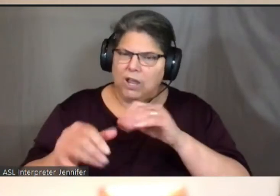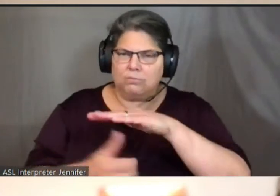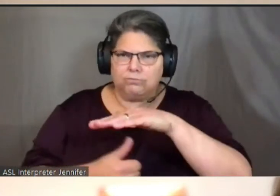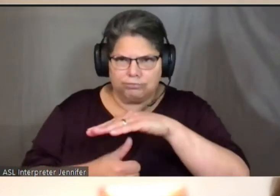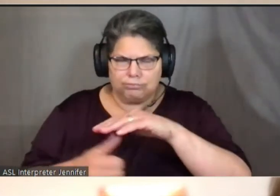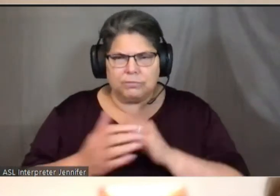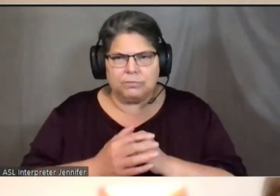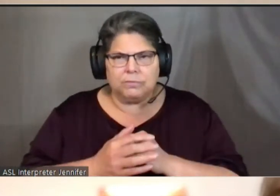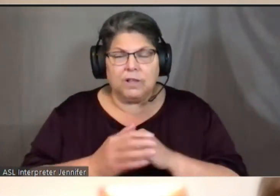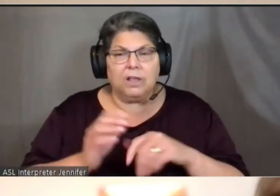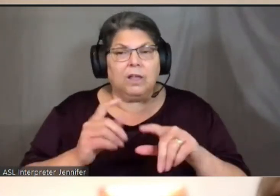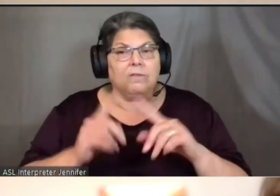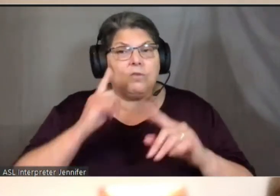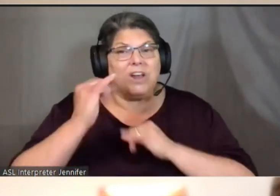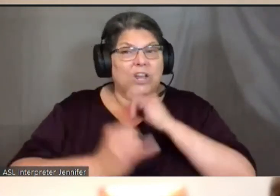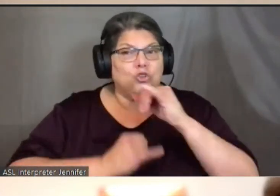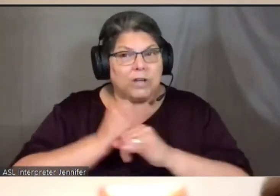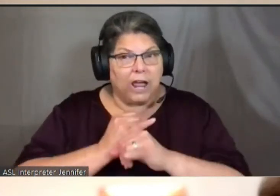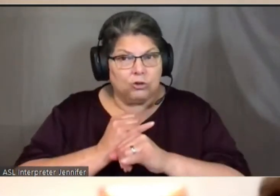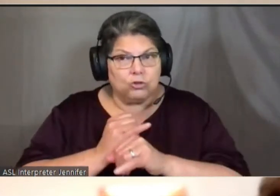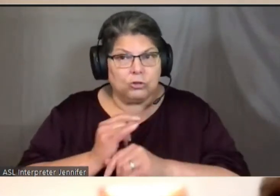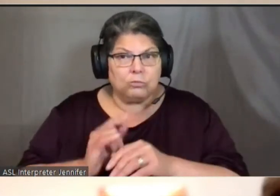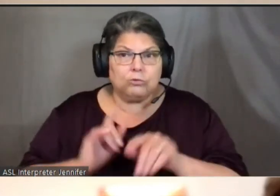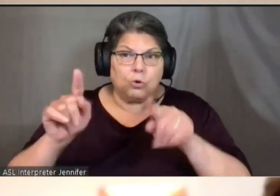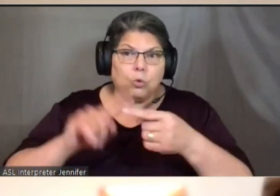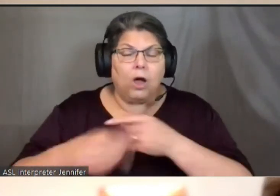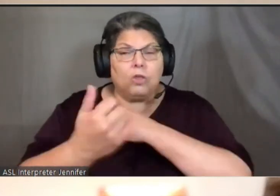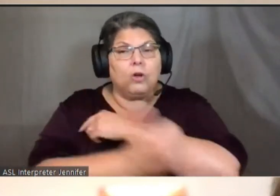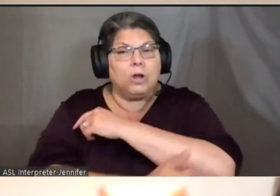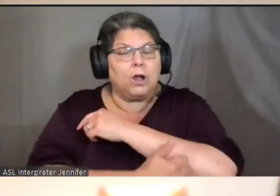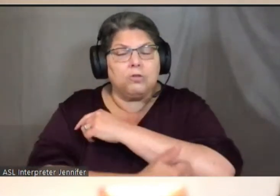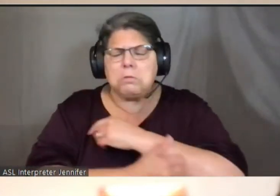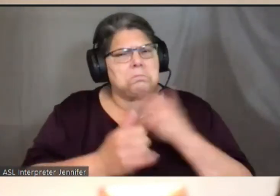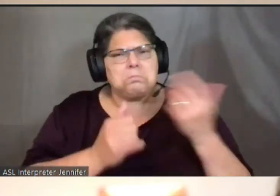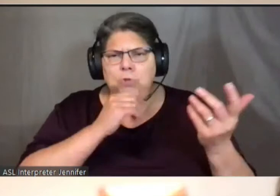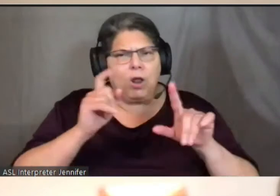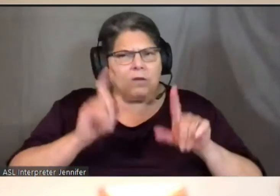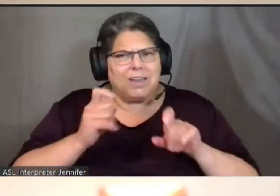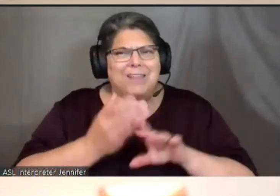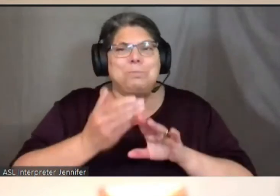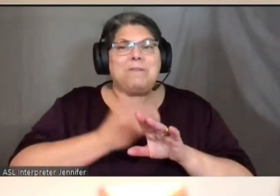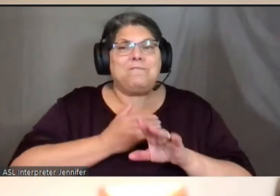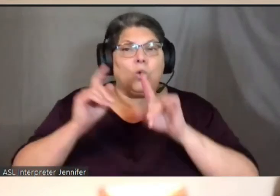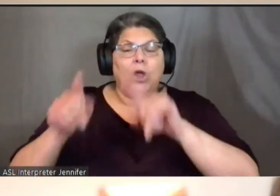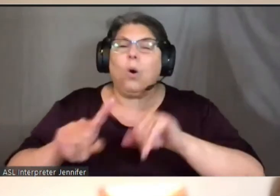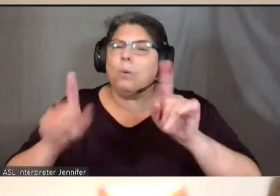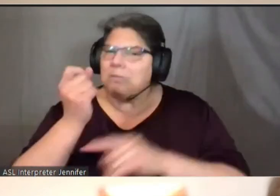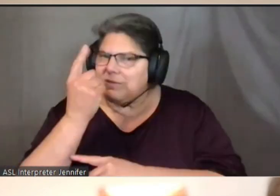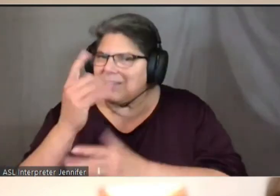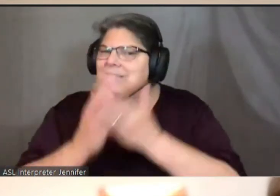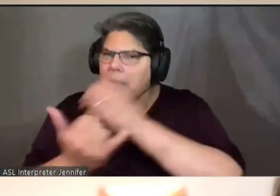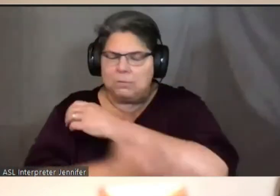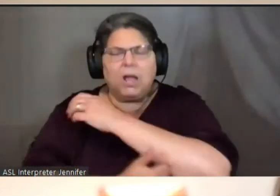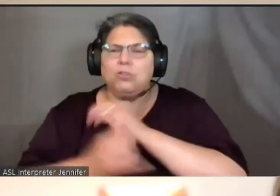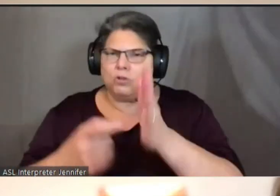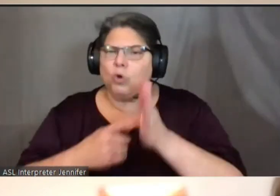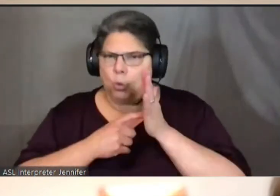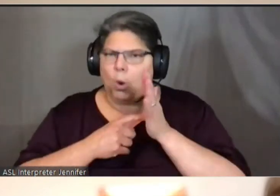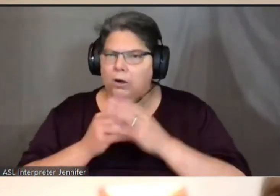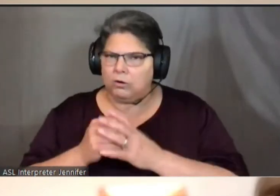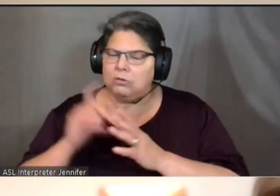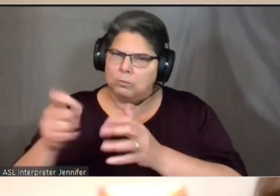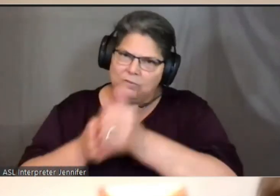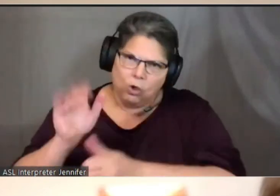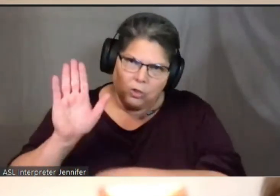need testing on departure unless it's required by the destination they are going to. Upon